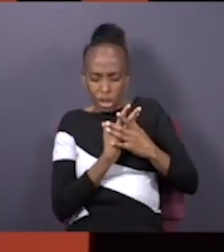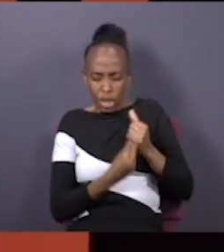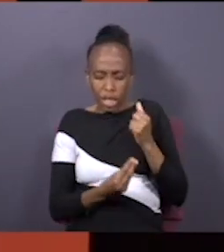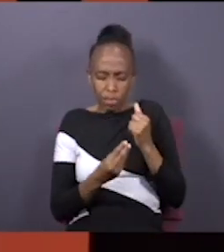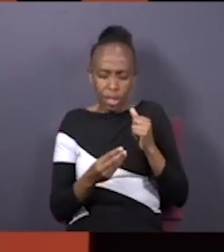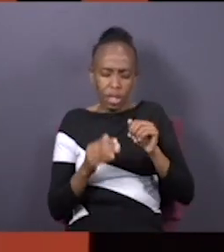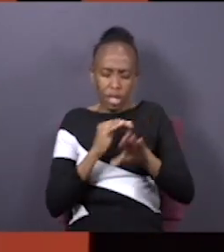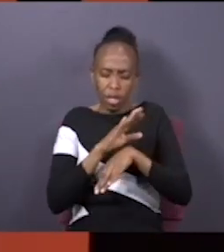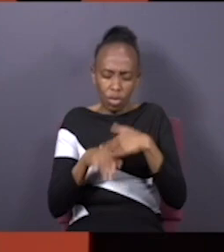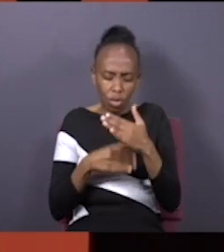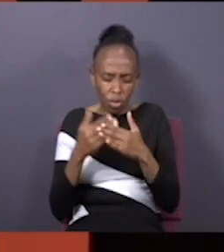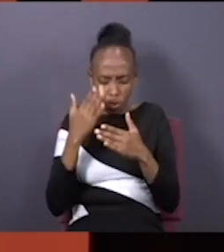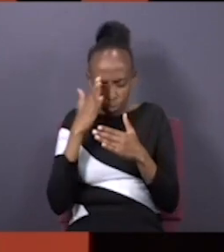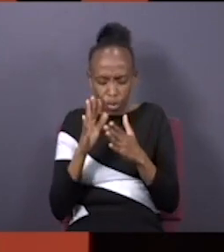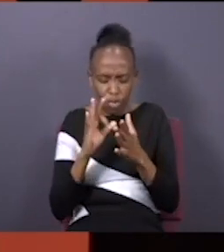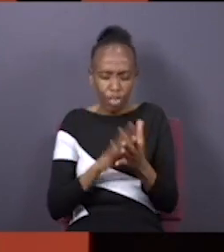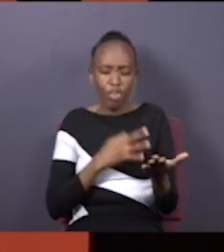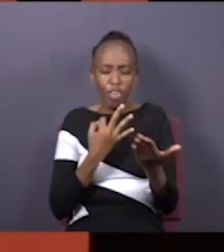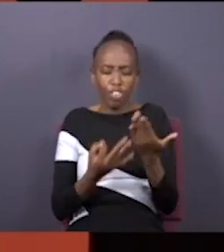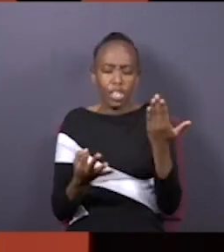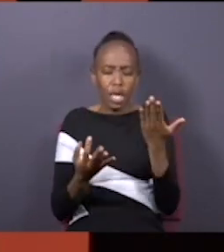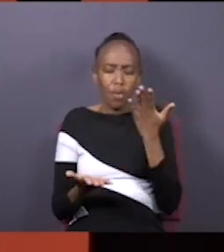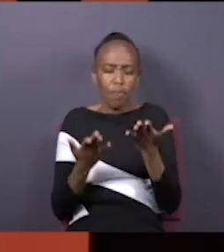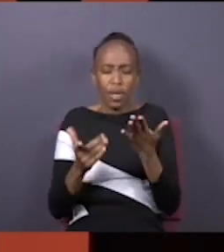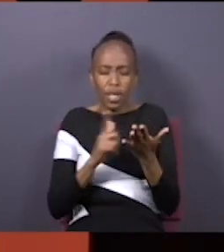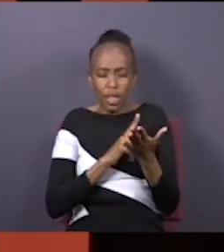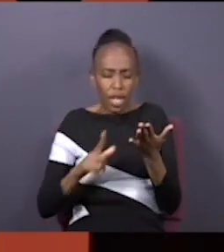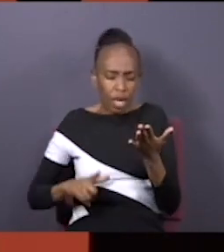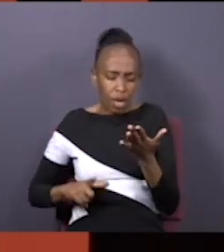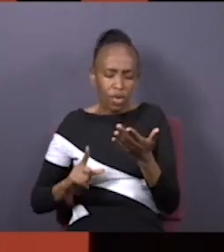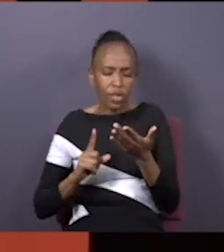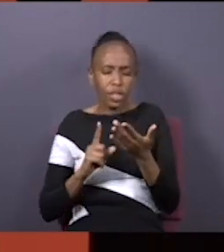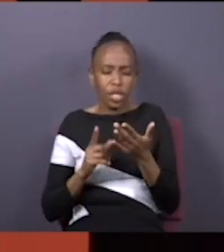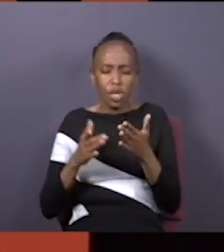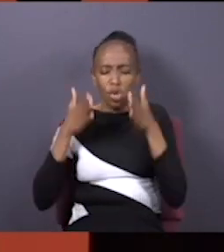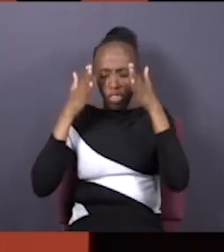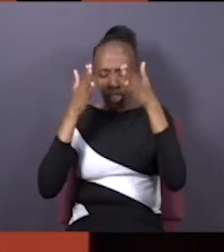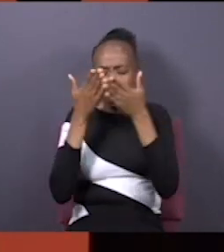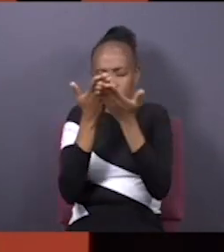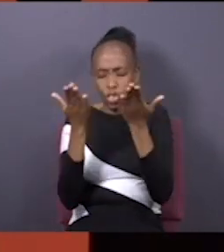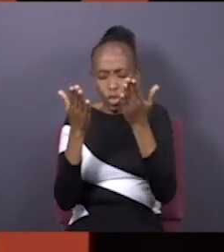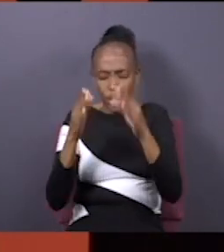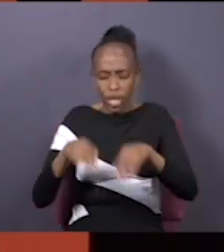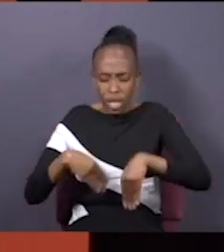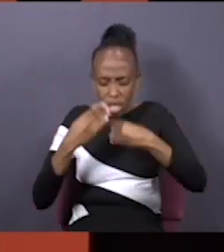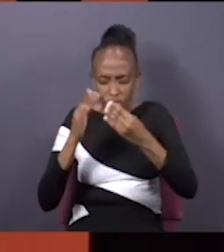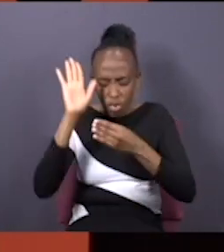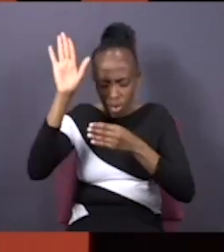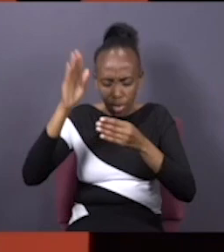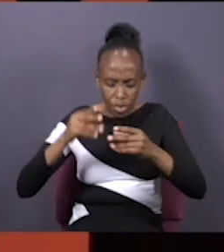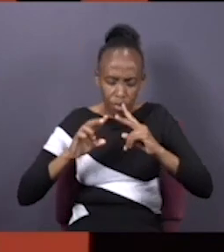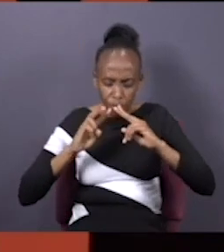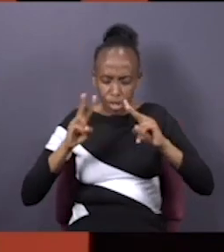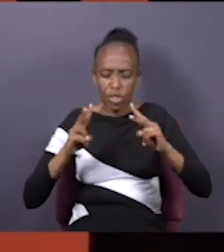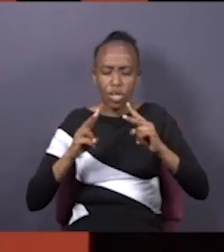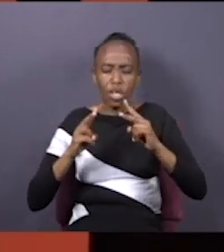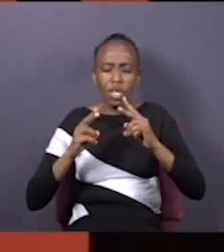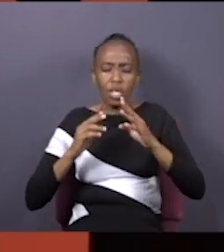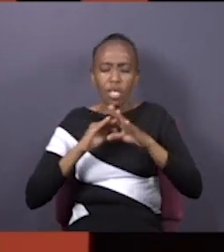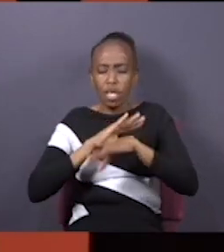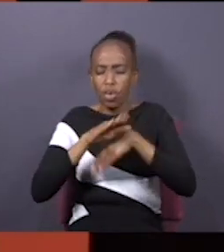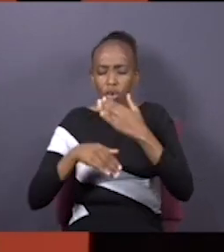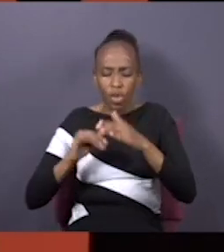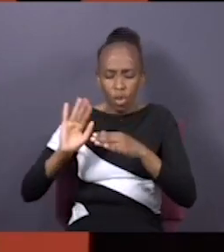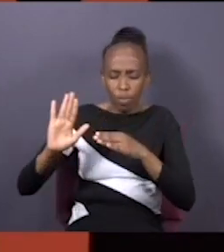discouragements, and every sense of defeat. May the Lord turn His face toward you and grant you His peace throughout